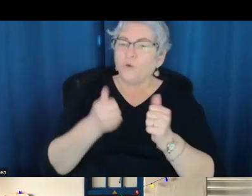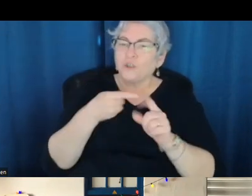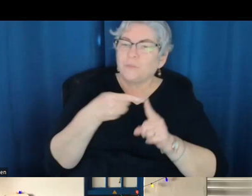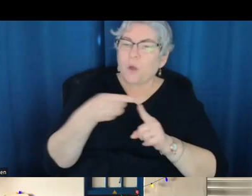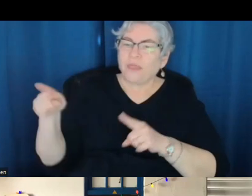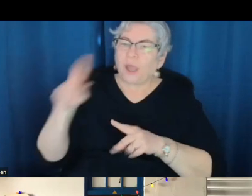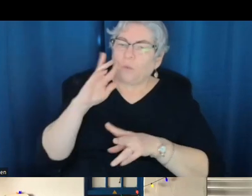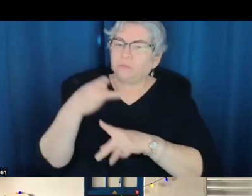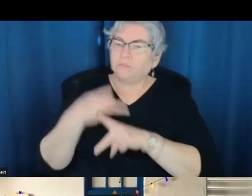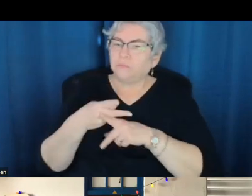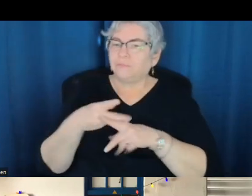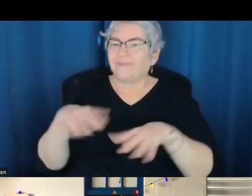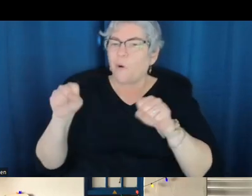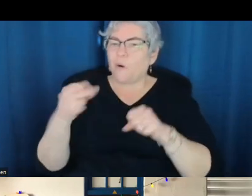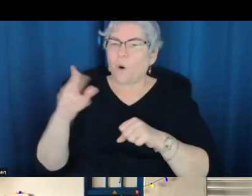host.